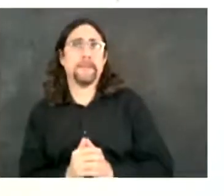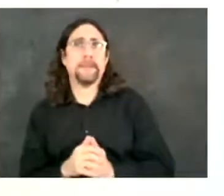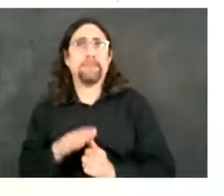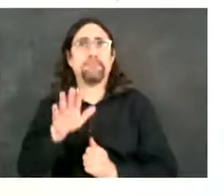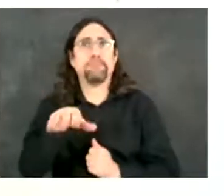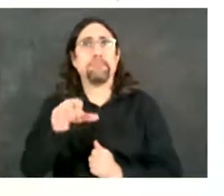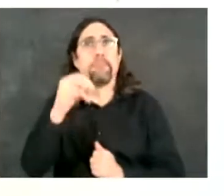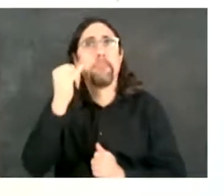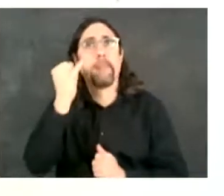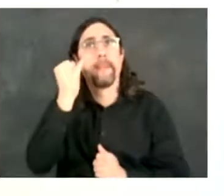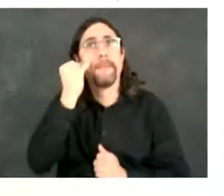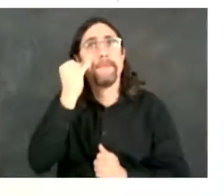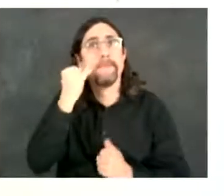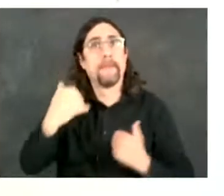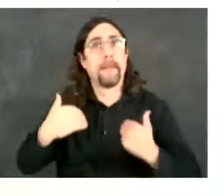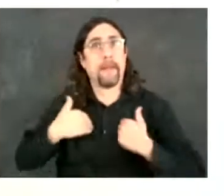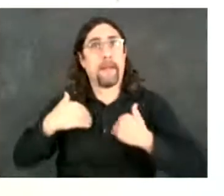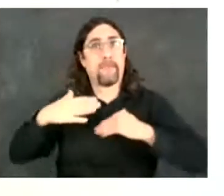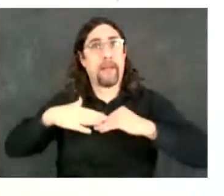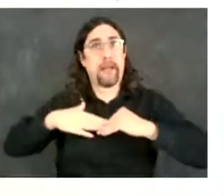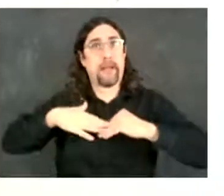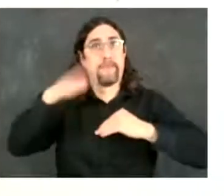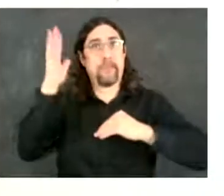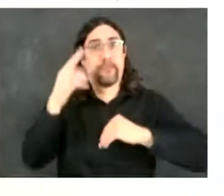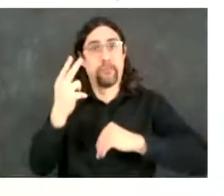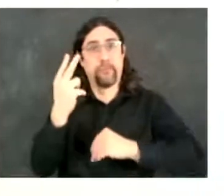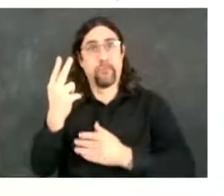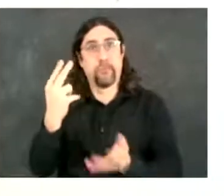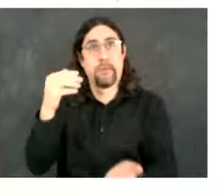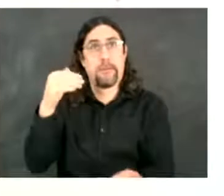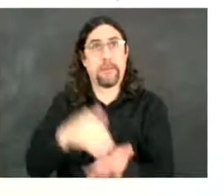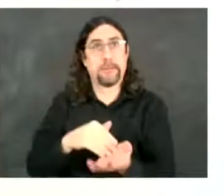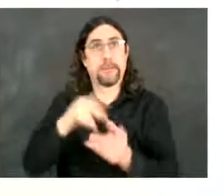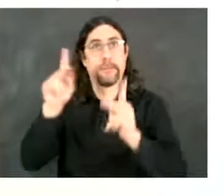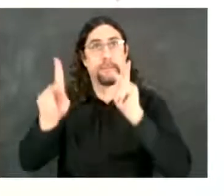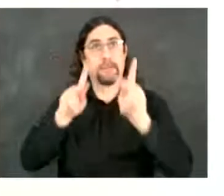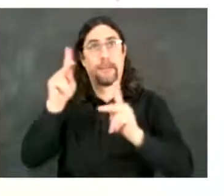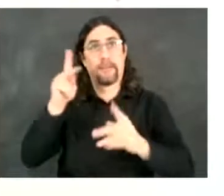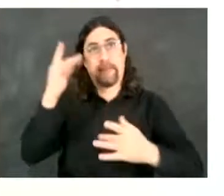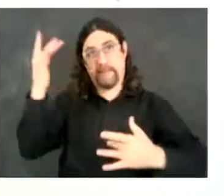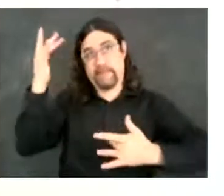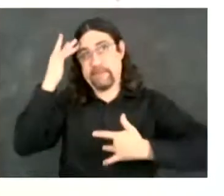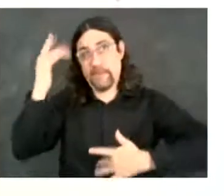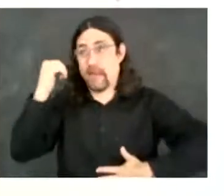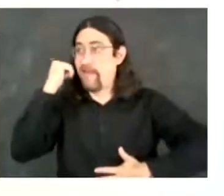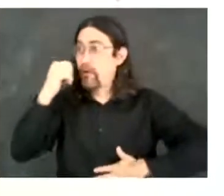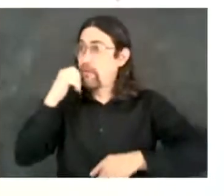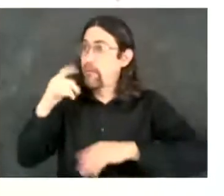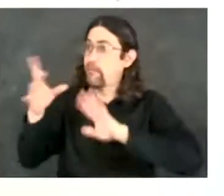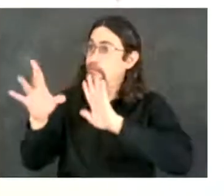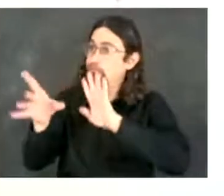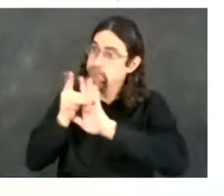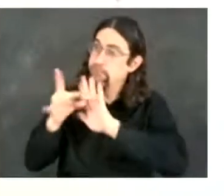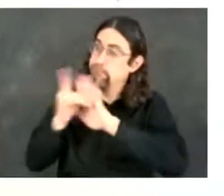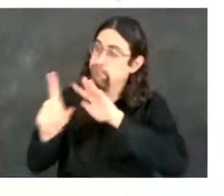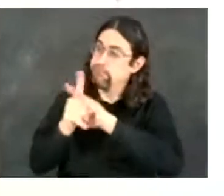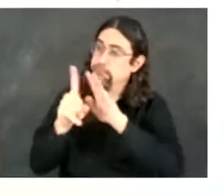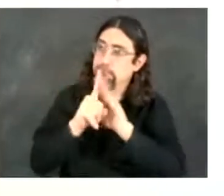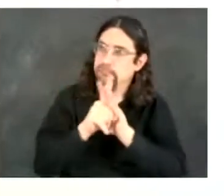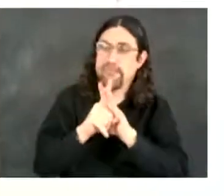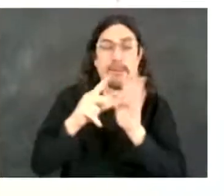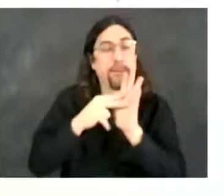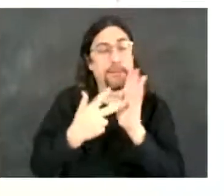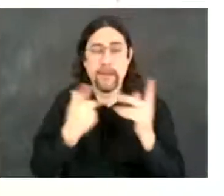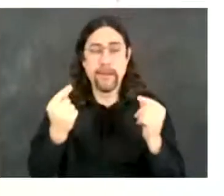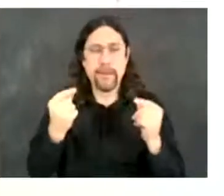widespread transmission. And so what that means is that New Yorkers, even though a large